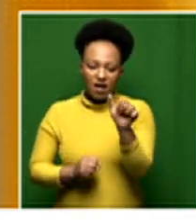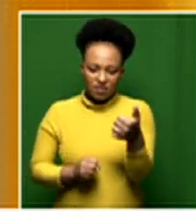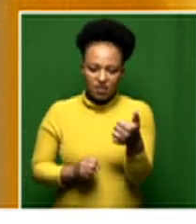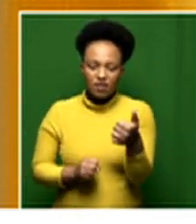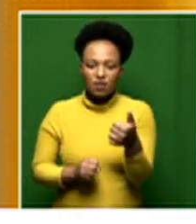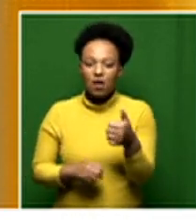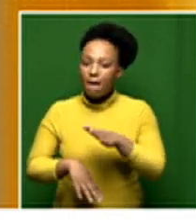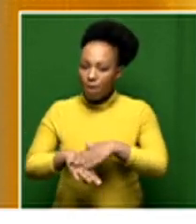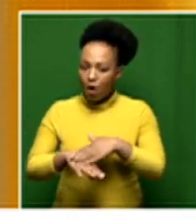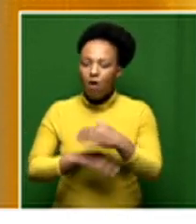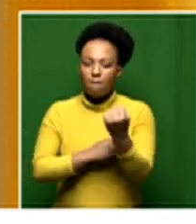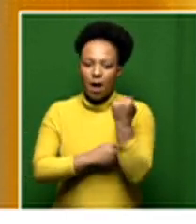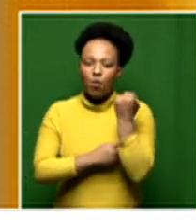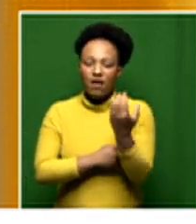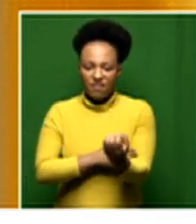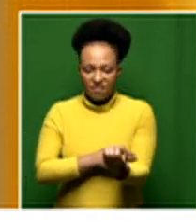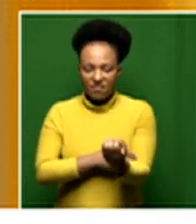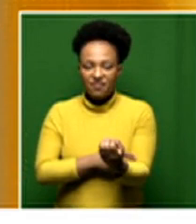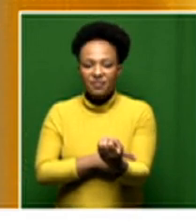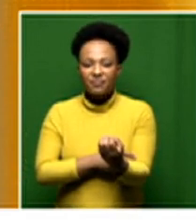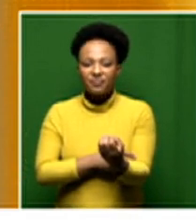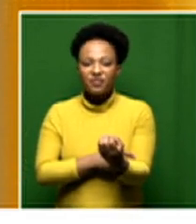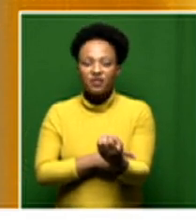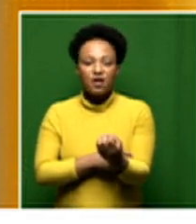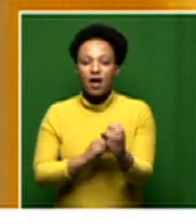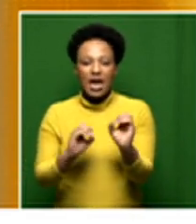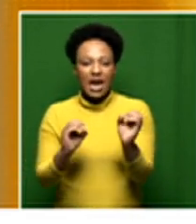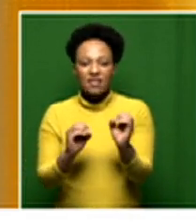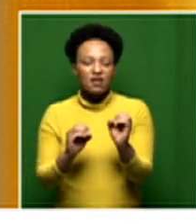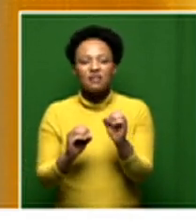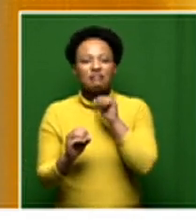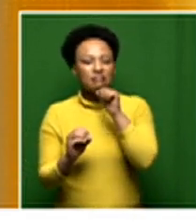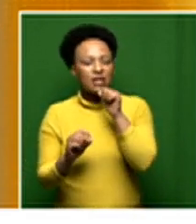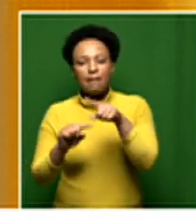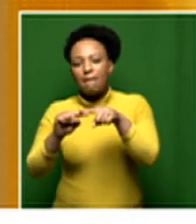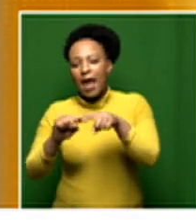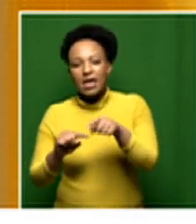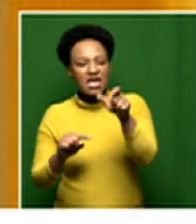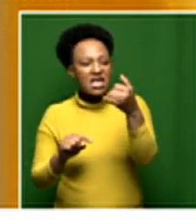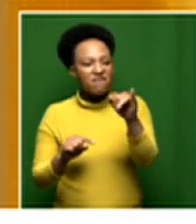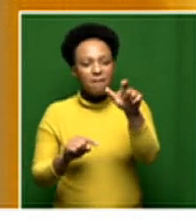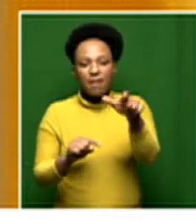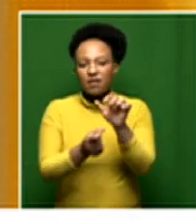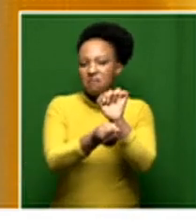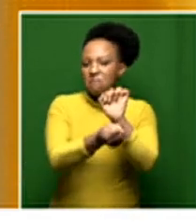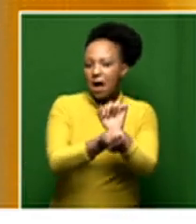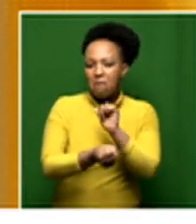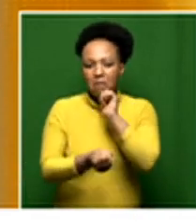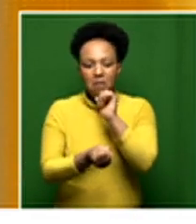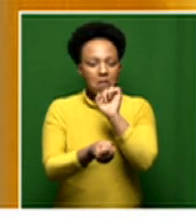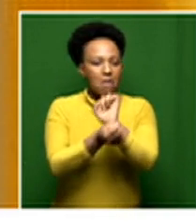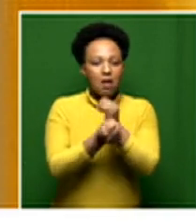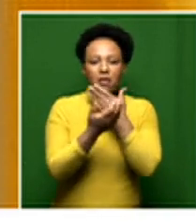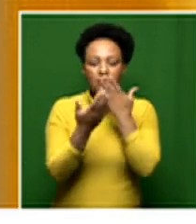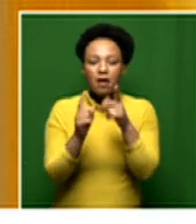a sense more powerful, and that is the non-conviction based asset forfeiture. So in that case, you have to show